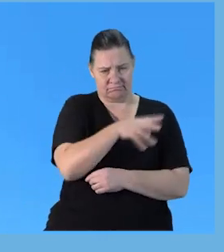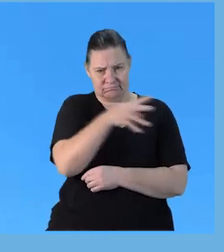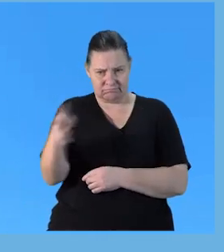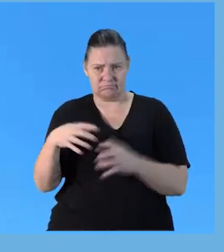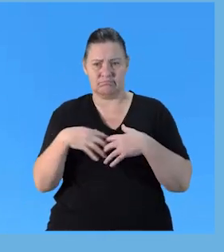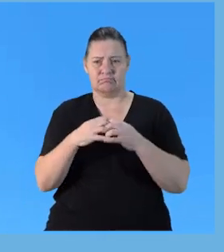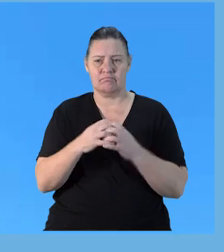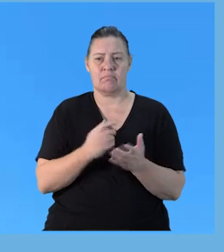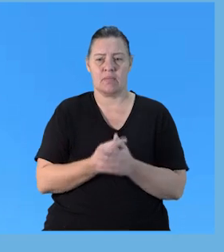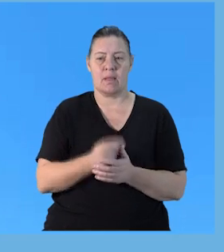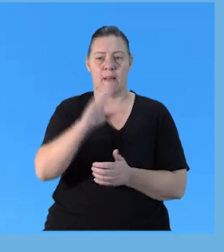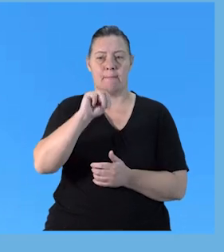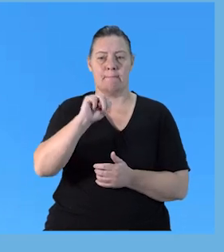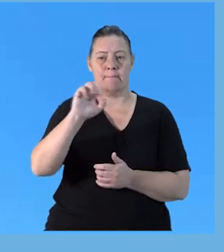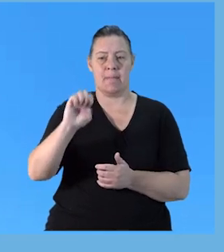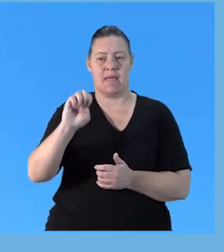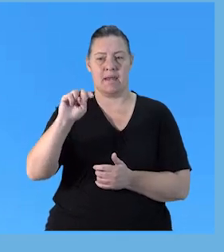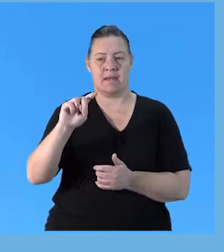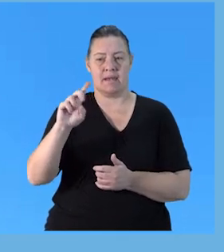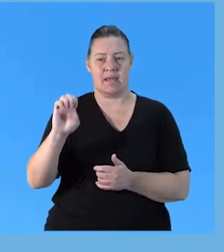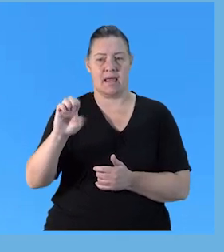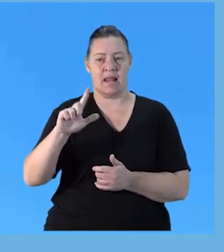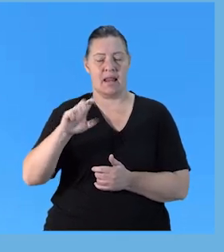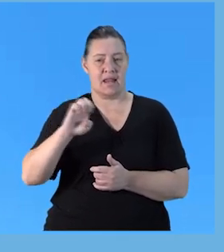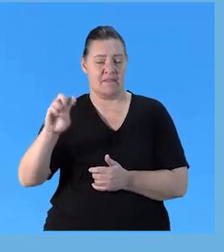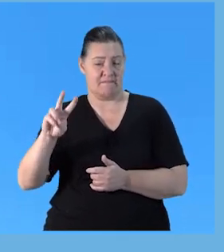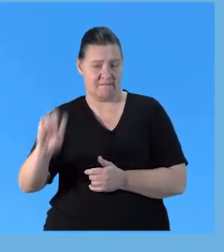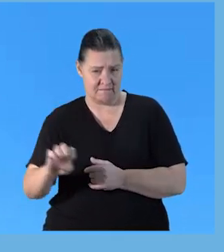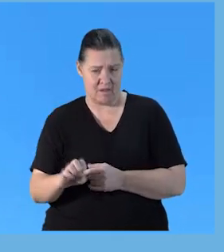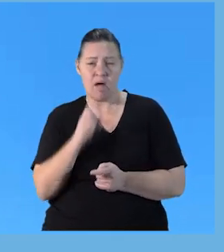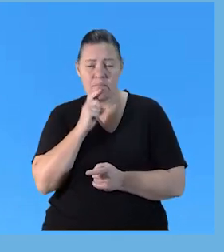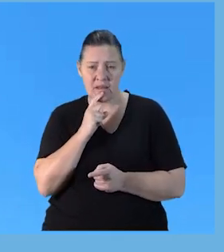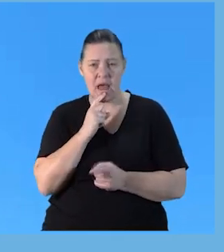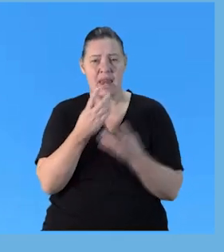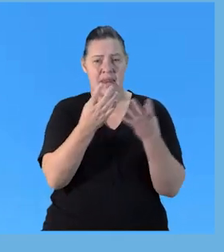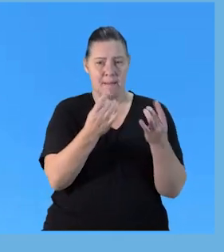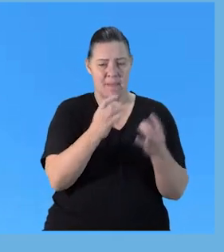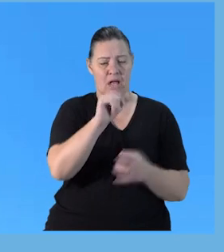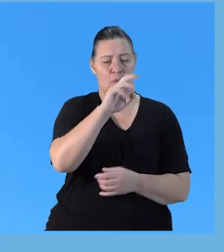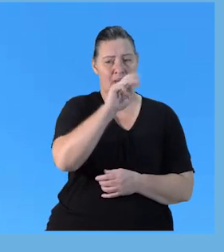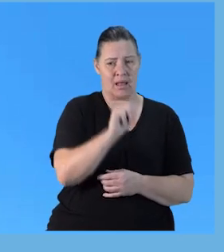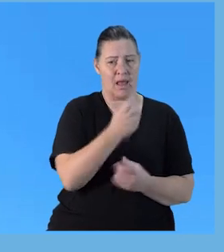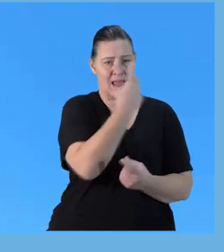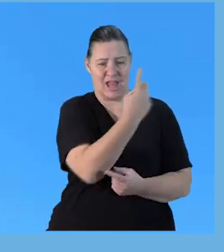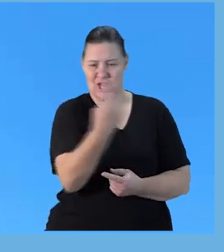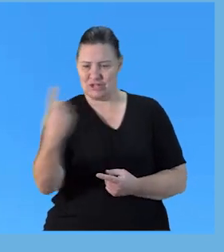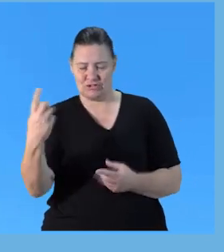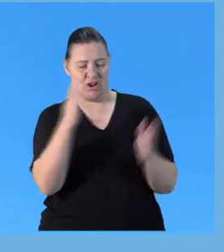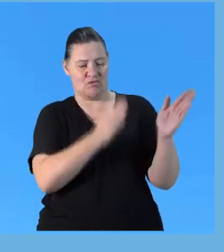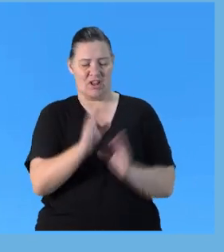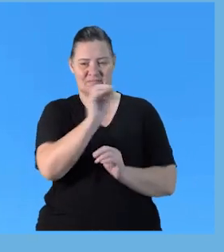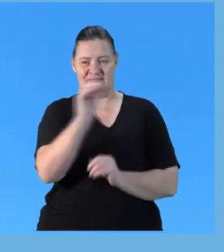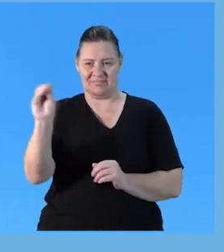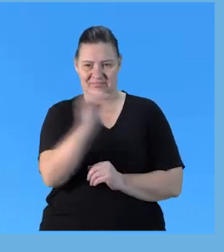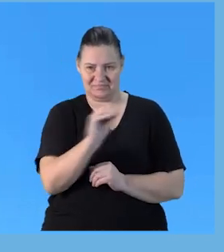switch and we can also have a closed switch. So this is our open switch because there's a disconnection between